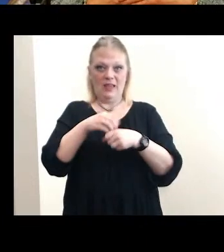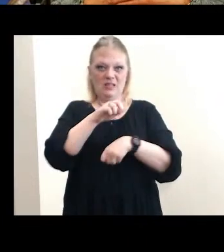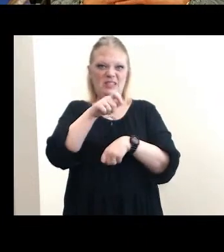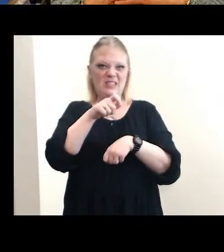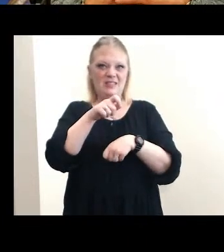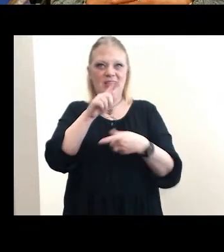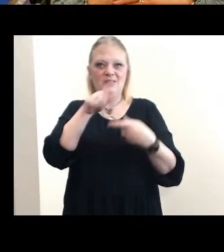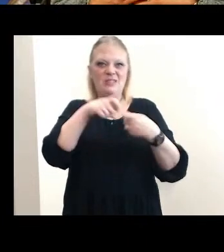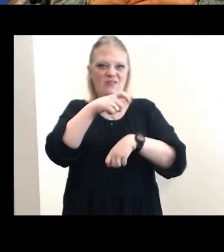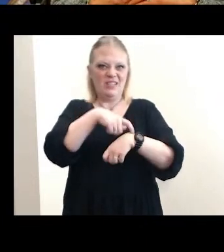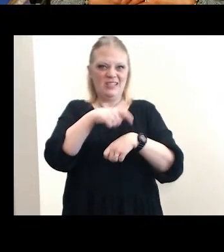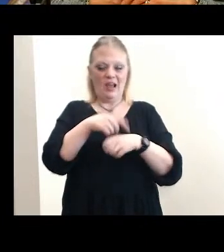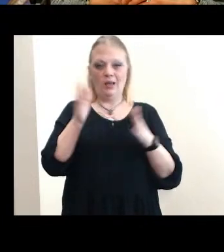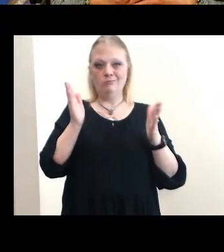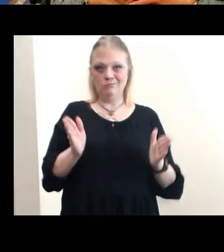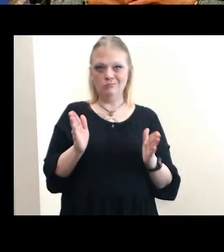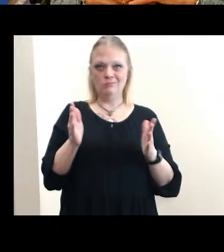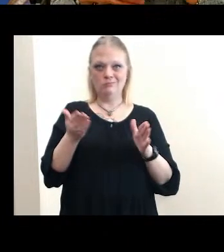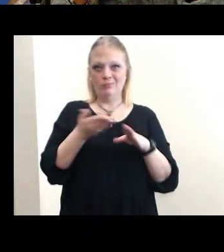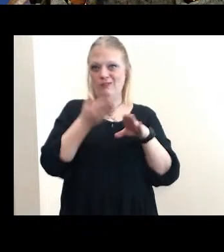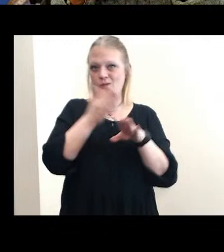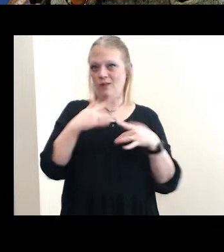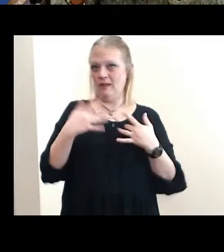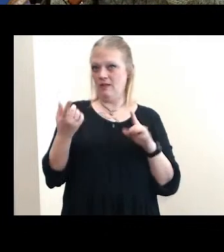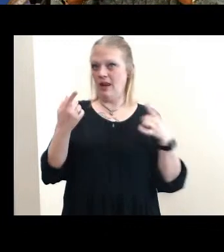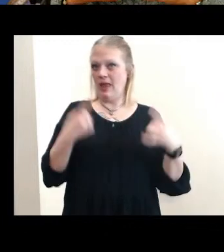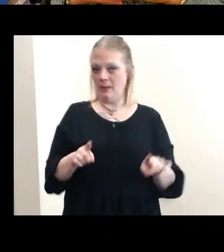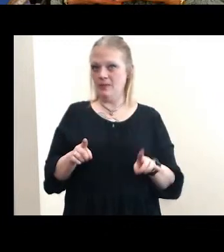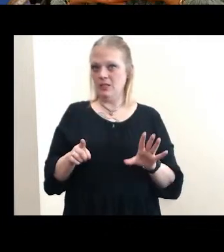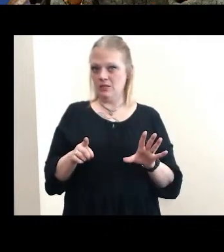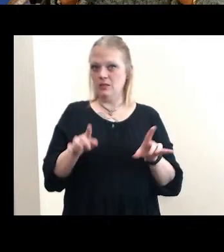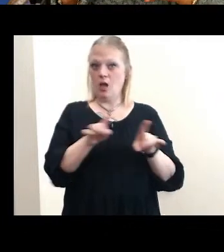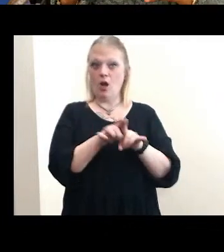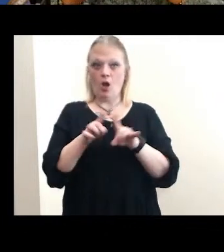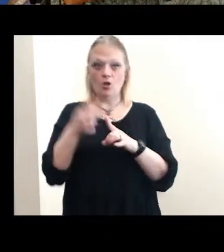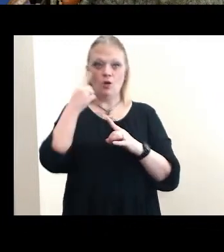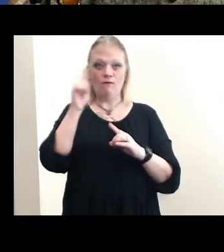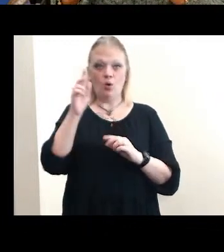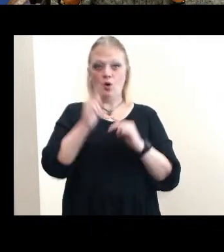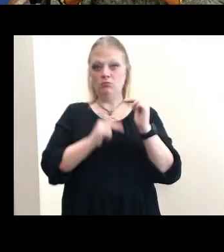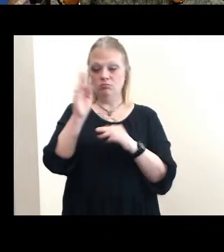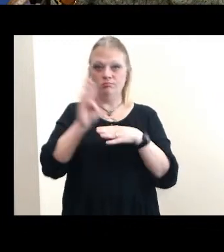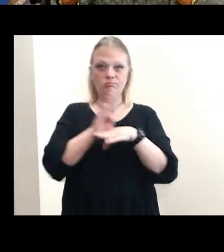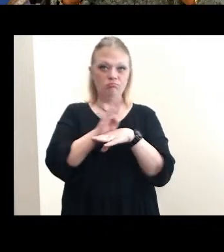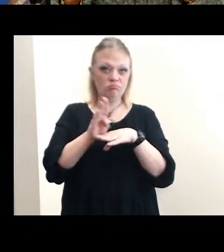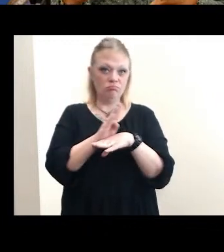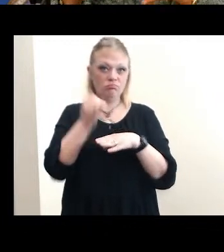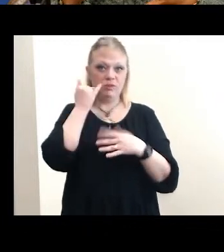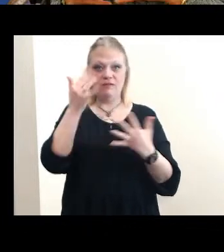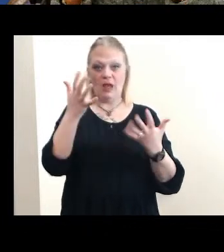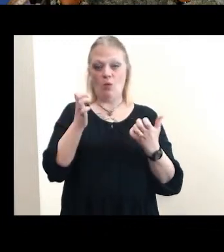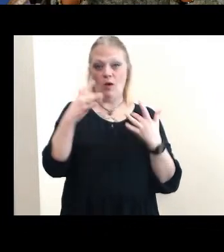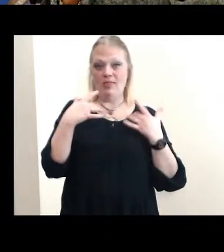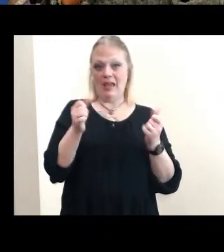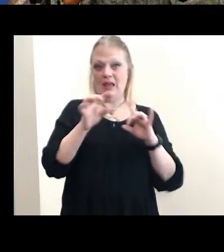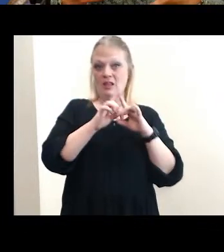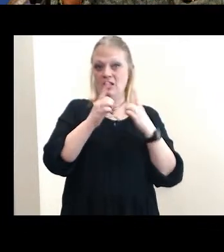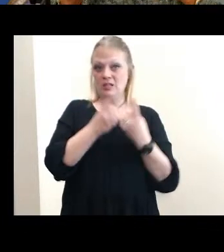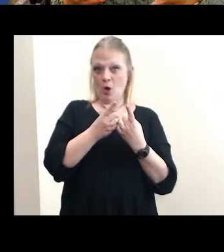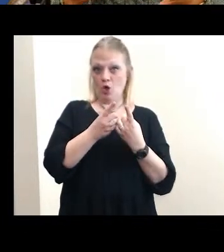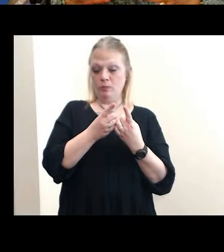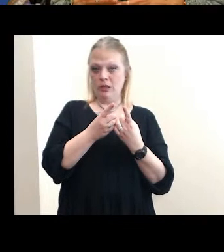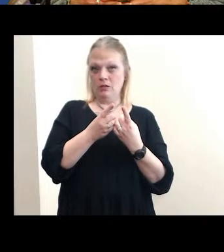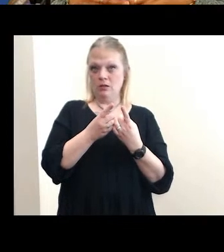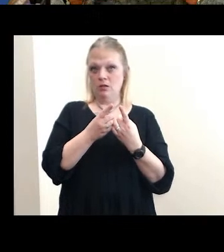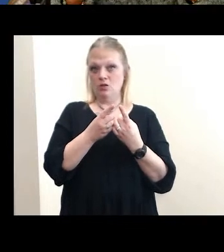frame before the event happens. And if also for facilities, if they want the health department to go do